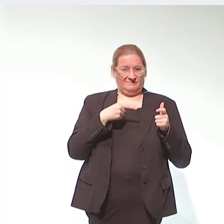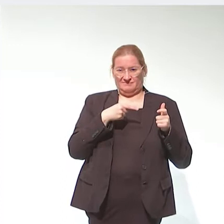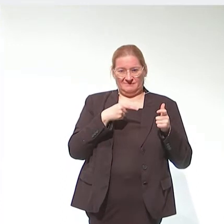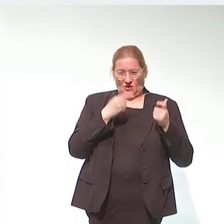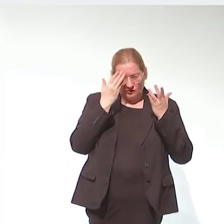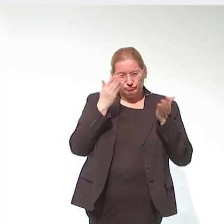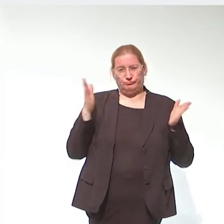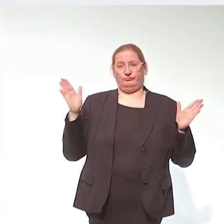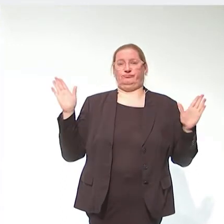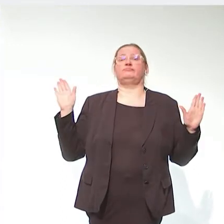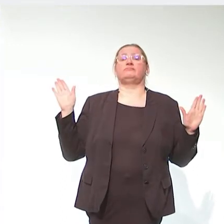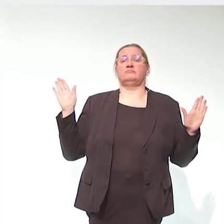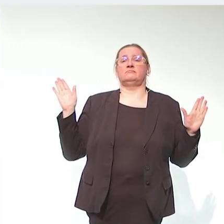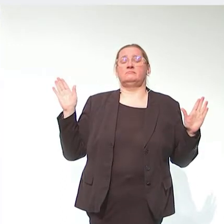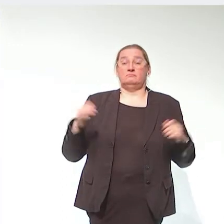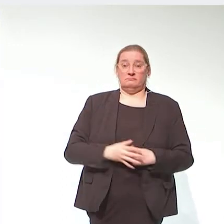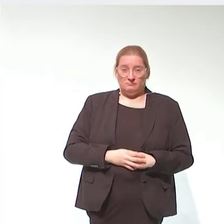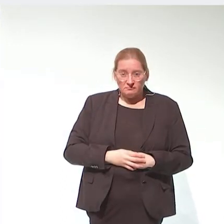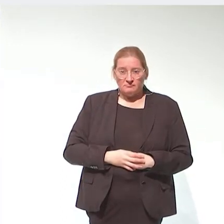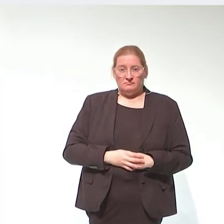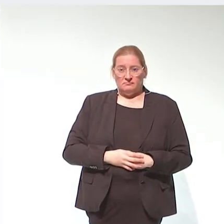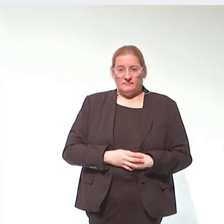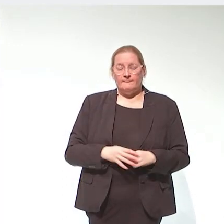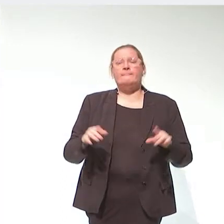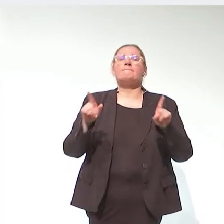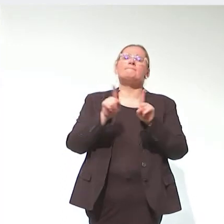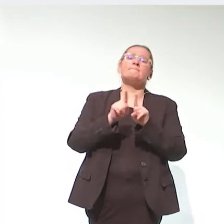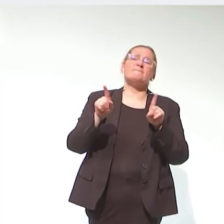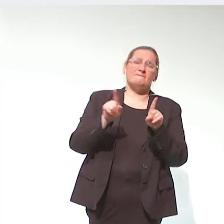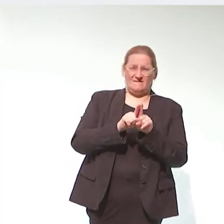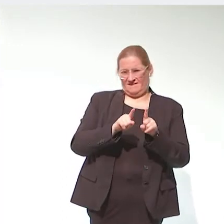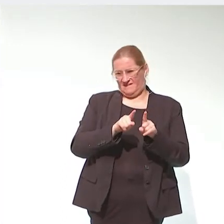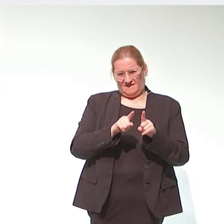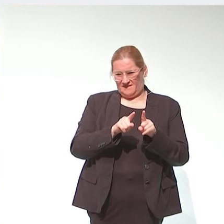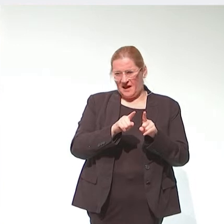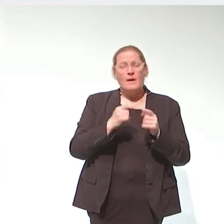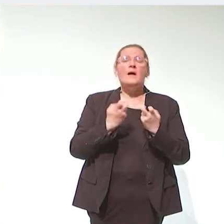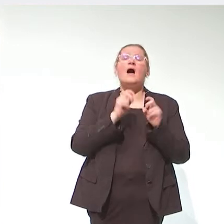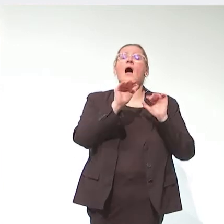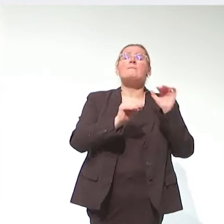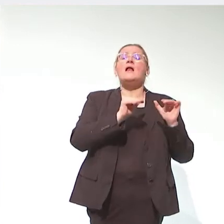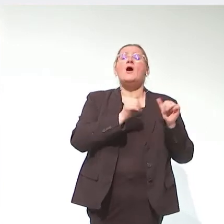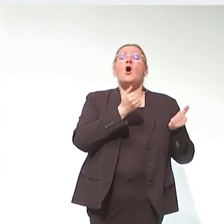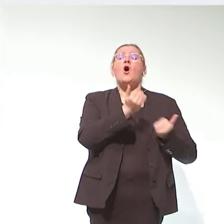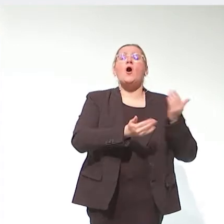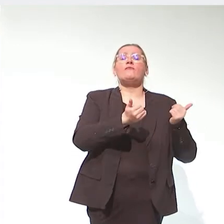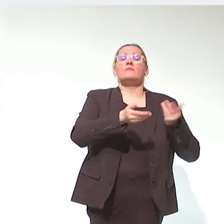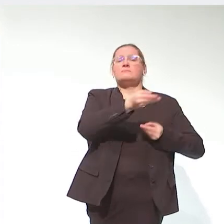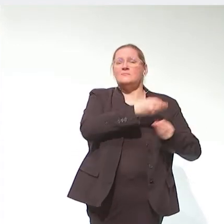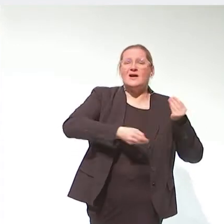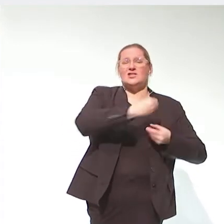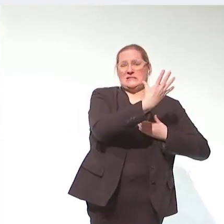elements included in different directives, recommendation, guidelines. And this center